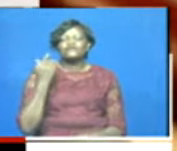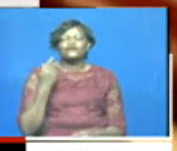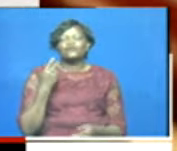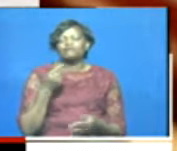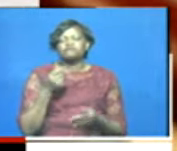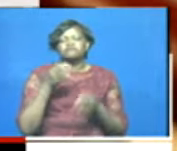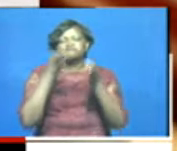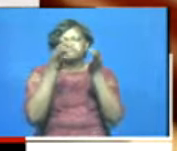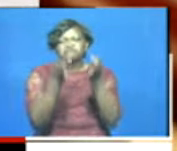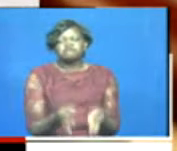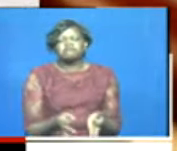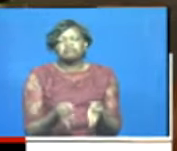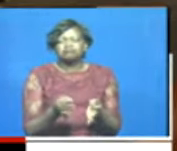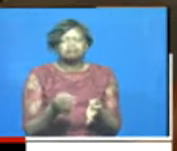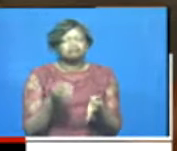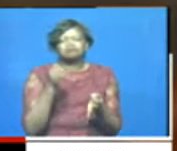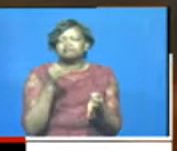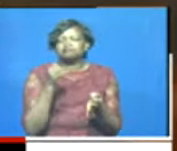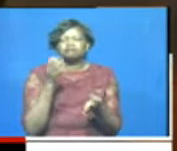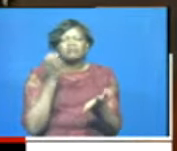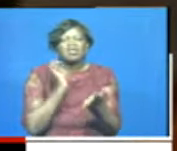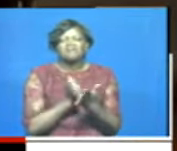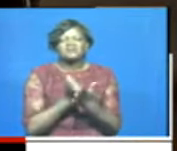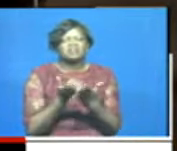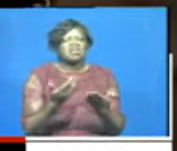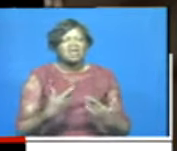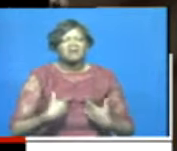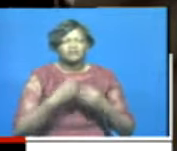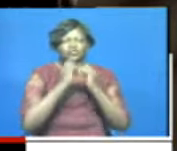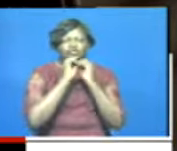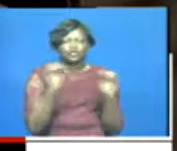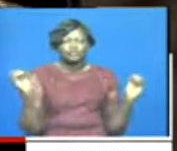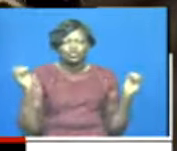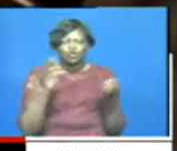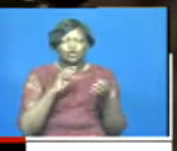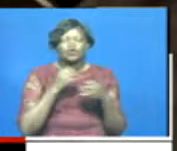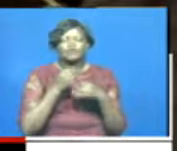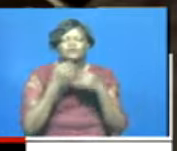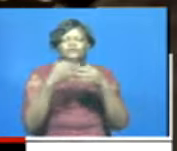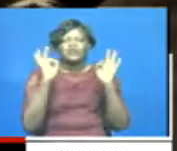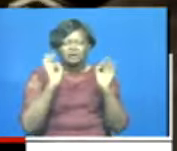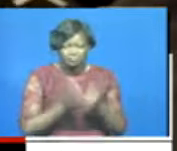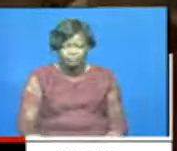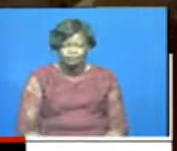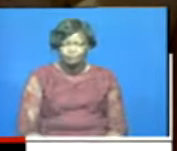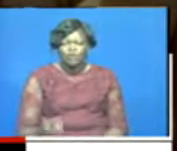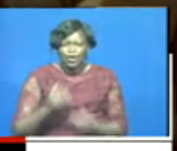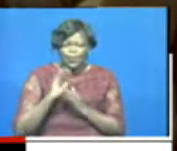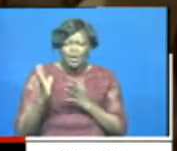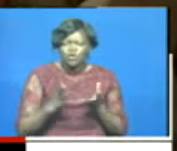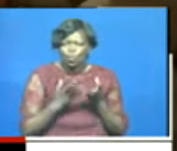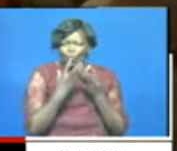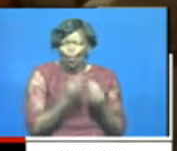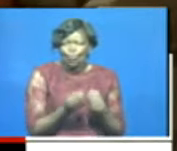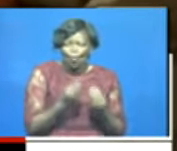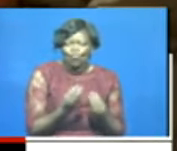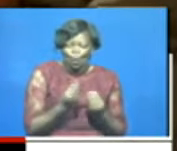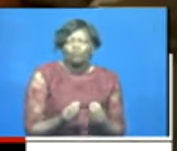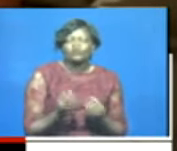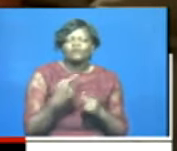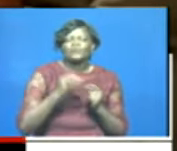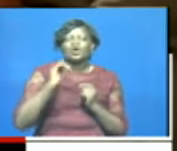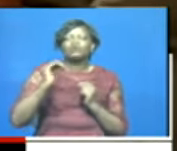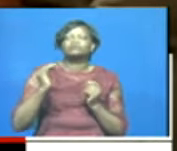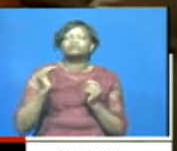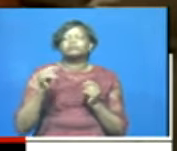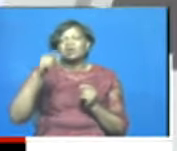Okelo, are acquitted for lack of evidence. The accused were alleged to have defrauded the county government through irregular procurement. Lynn Chalo for